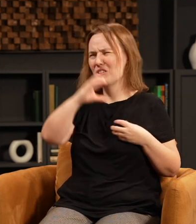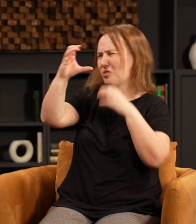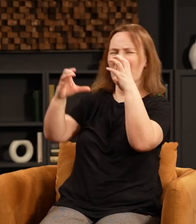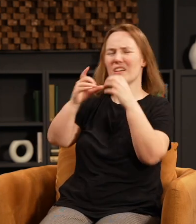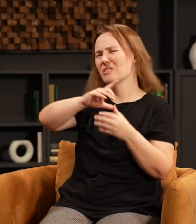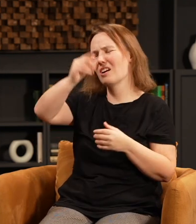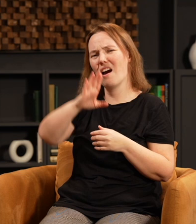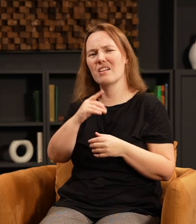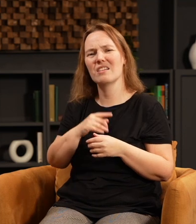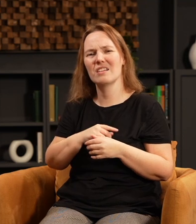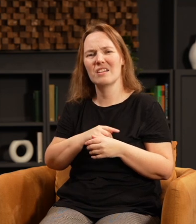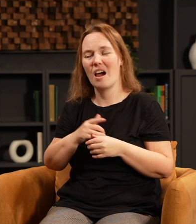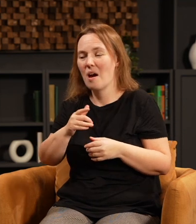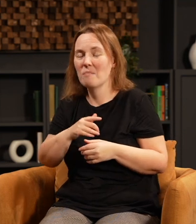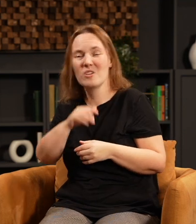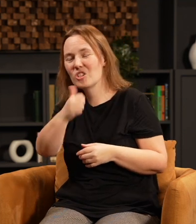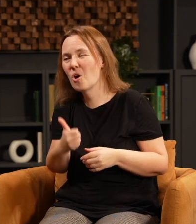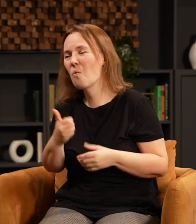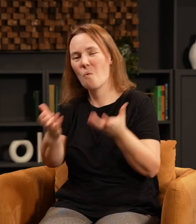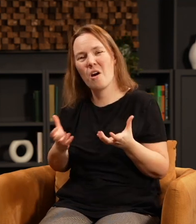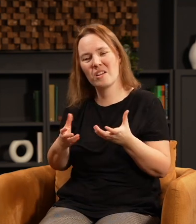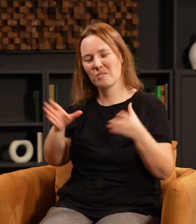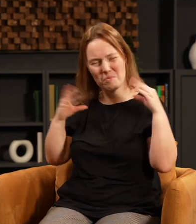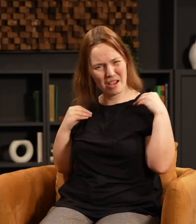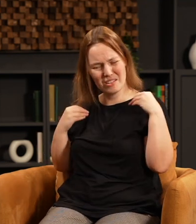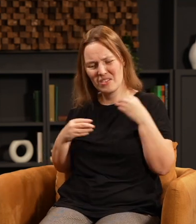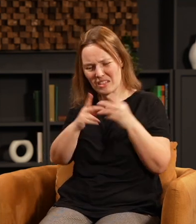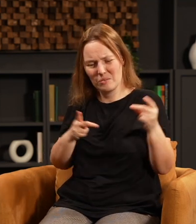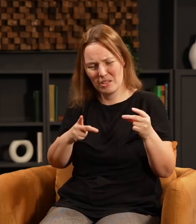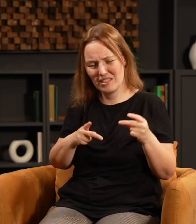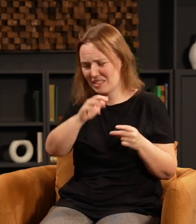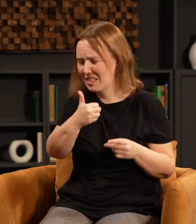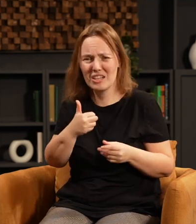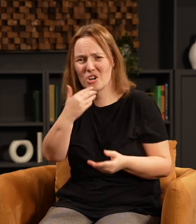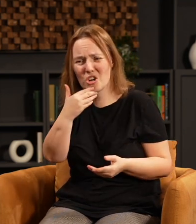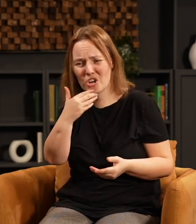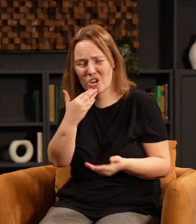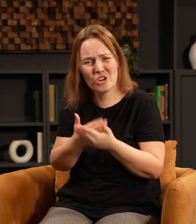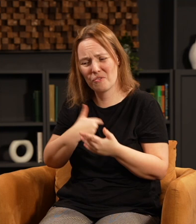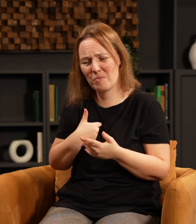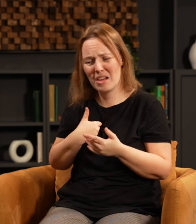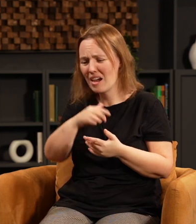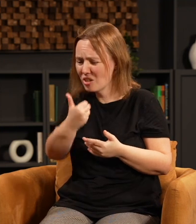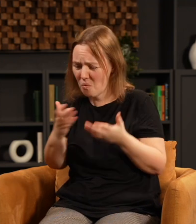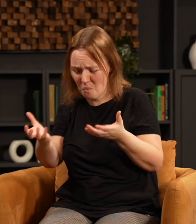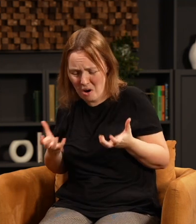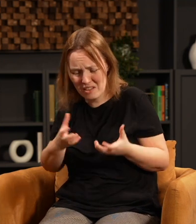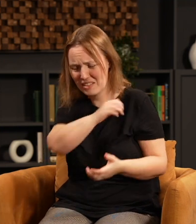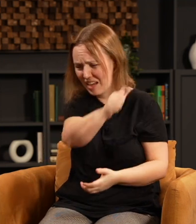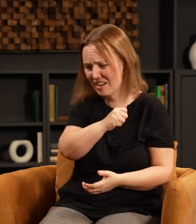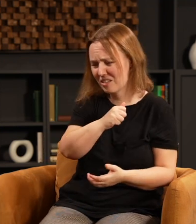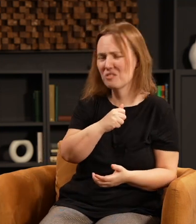don't want to be passive in this area anymore. This is not good for me. It's not. I don't want this flowing through me. I don't want this attitude anymore. I shared my testimony